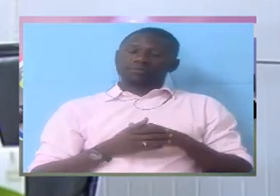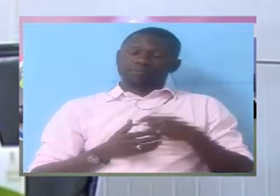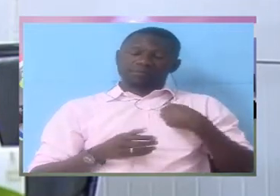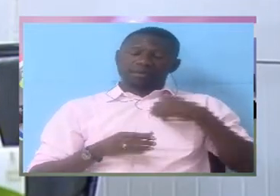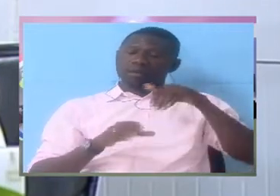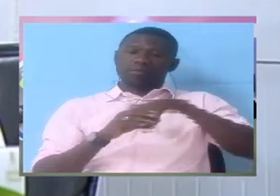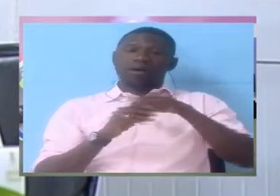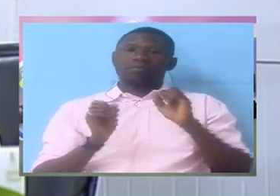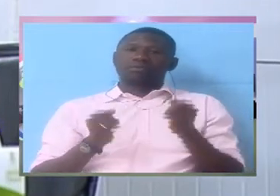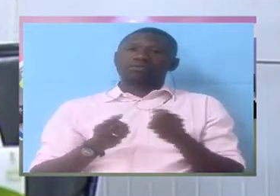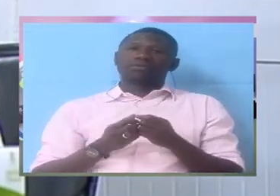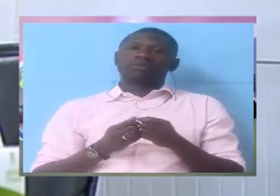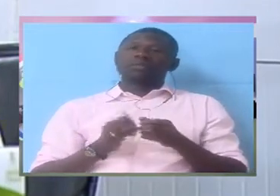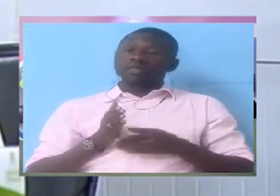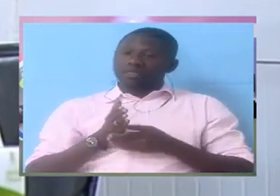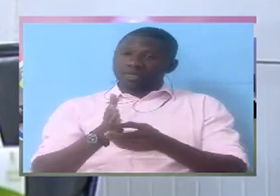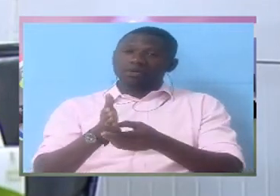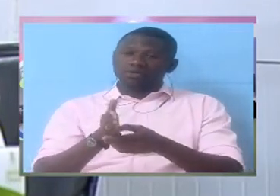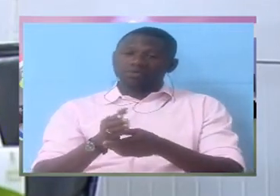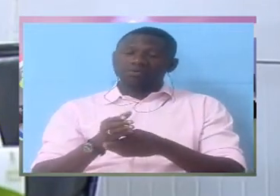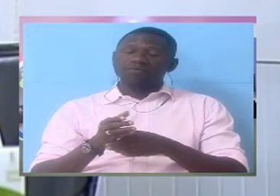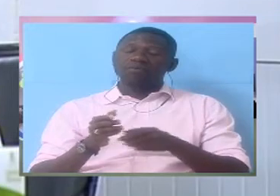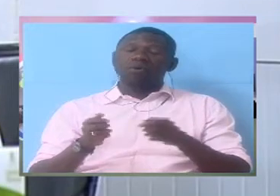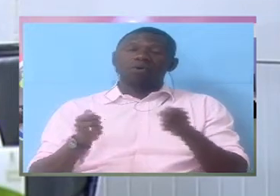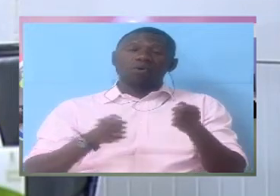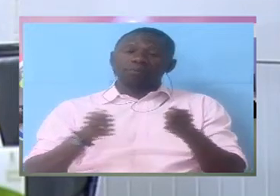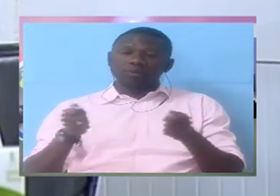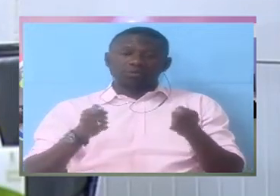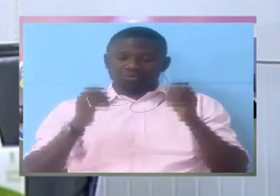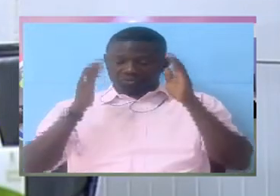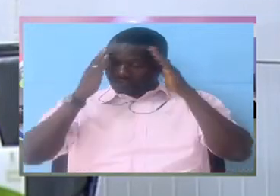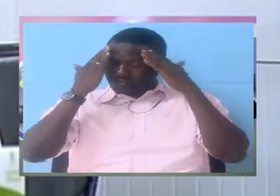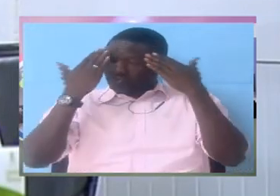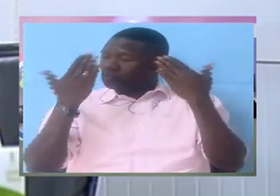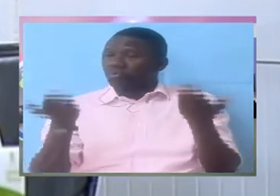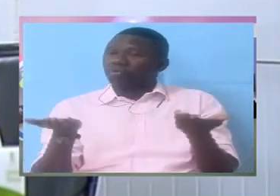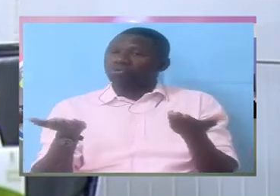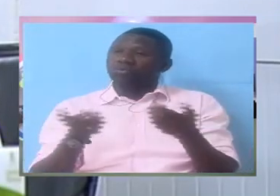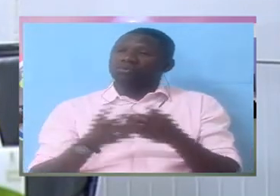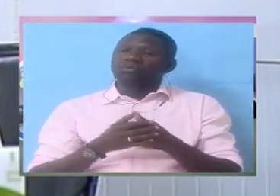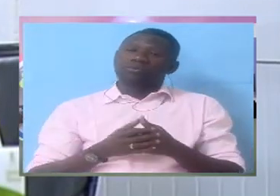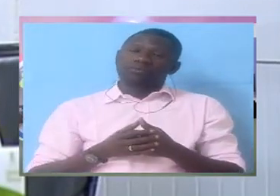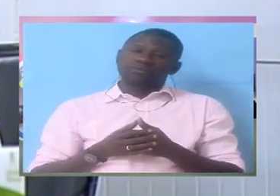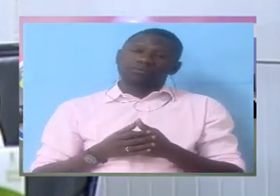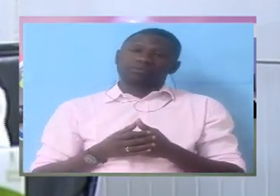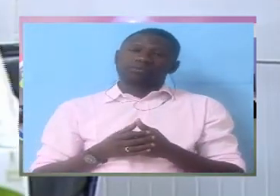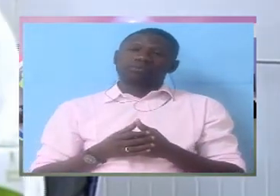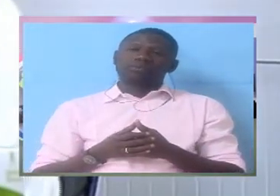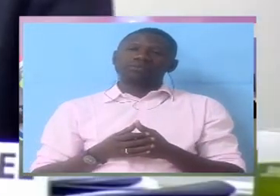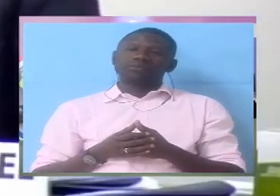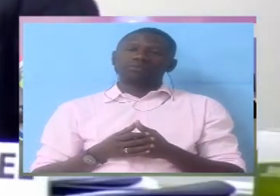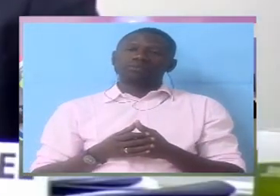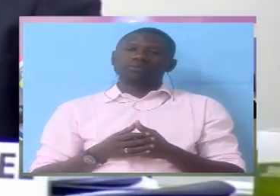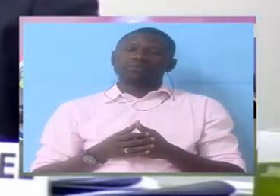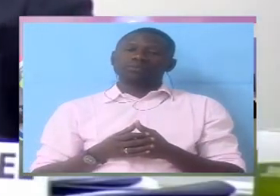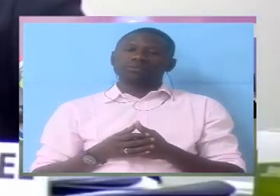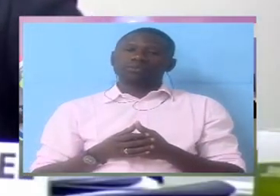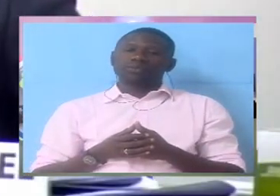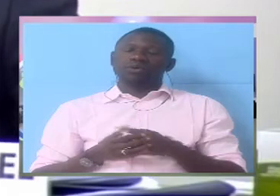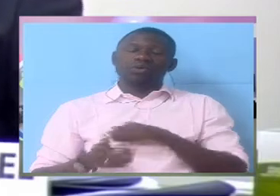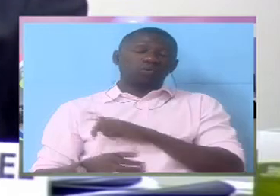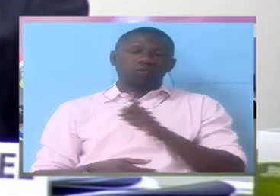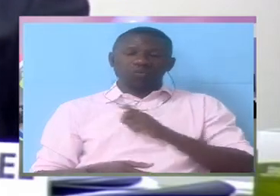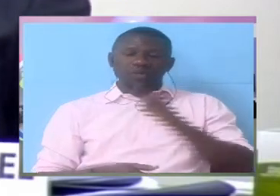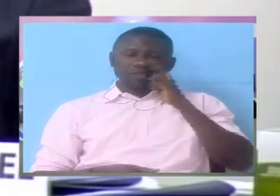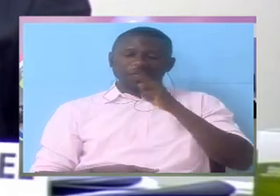fayenne de. The director of operations may not know. Saje director me matado kuo lu sambola bukaba kalama. So I have. We are trying